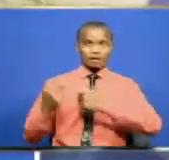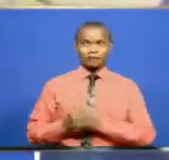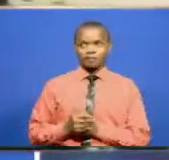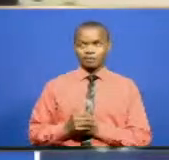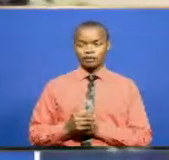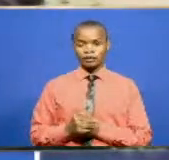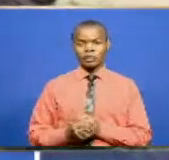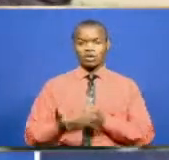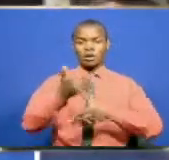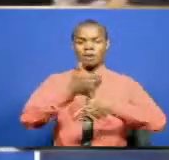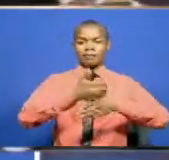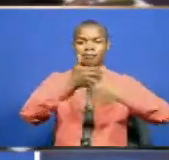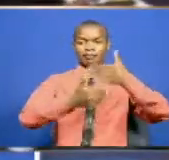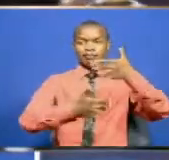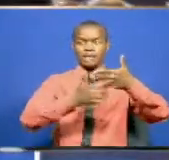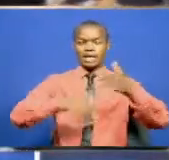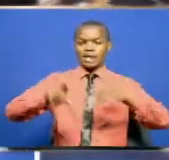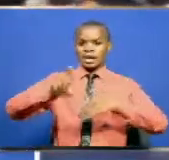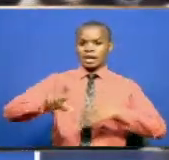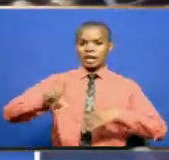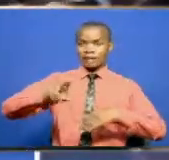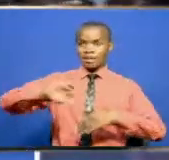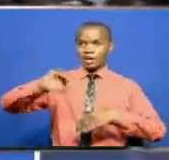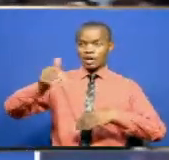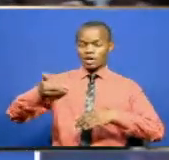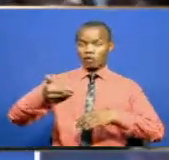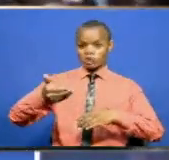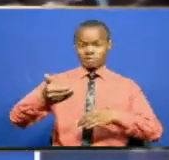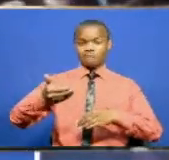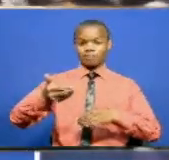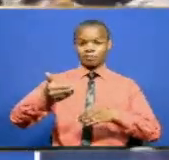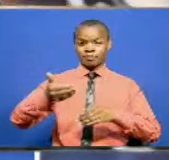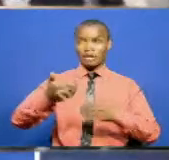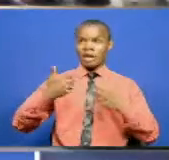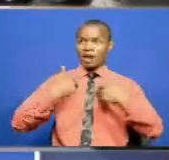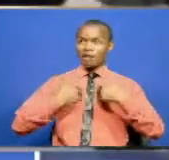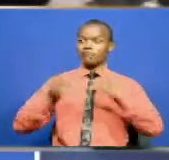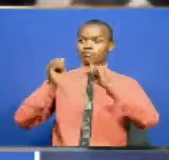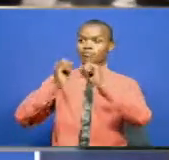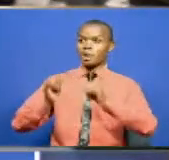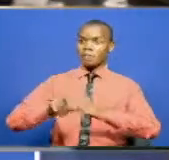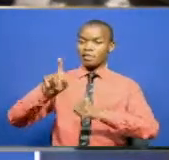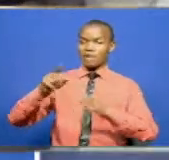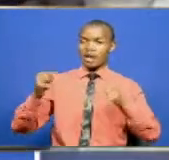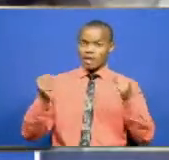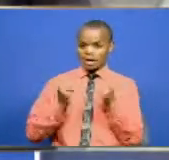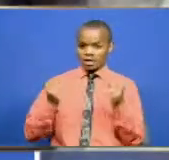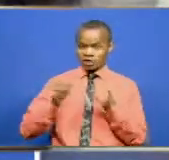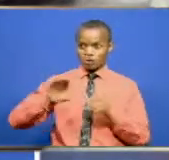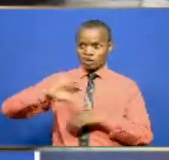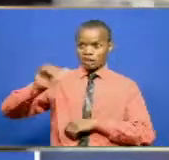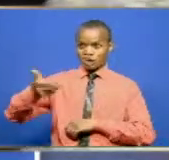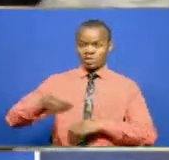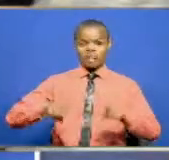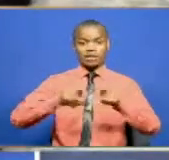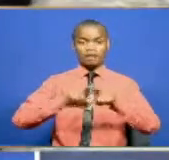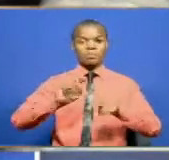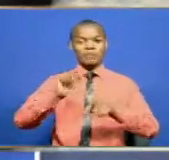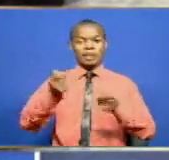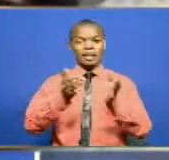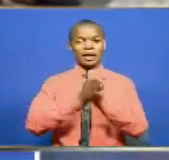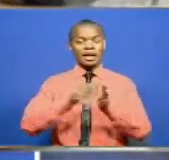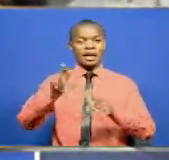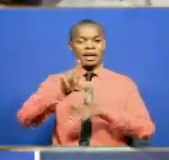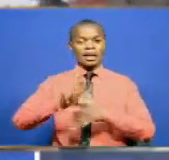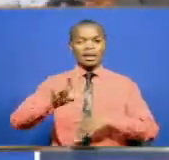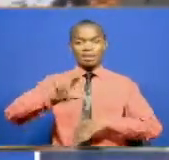Constructed by the Laikipia County Assembly, the headstone in its pyramid shape pinpoints Nanyuki Town from the global, Kenyan and Laikipia County